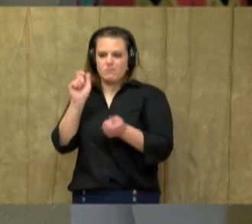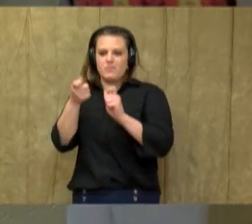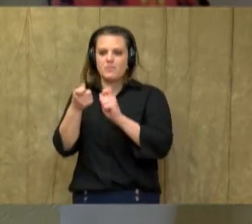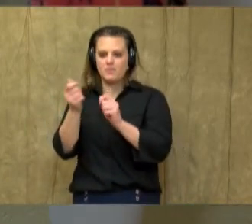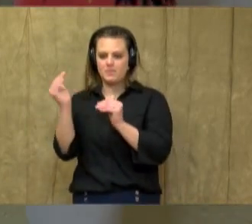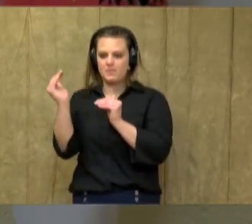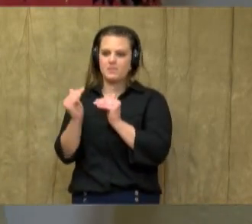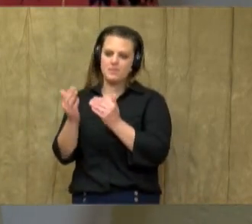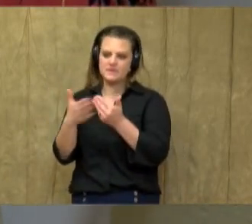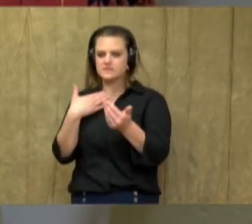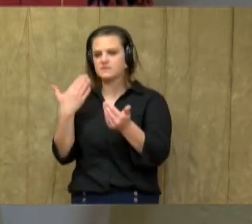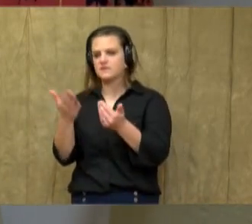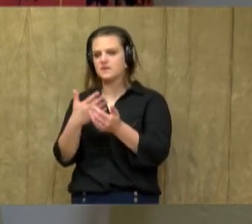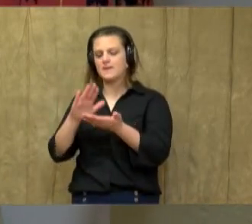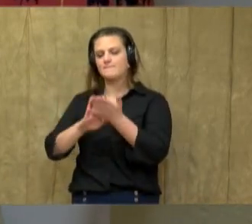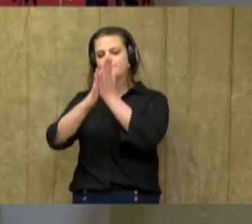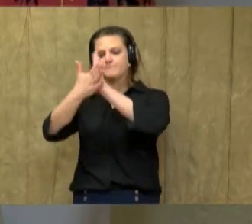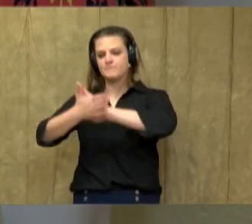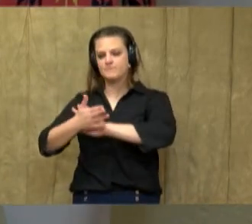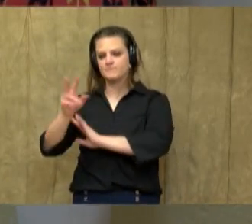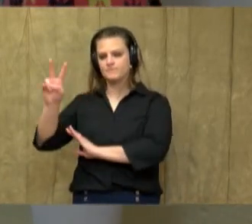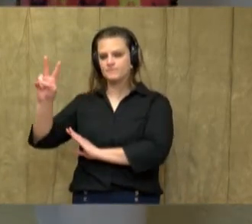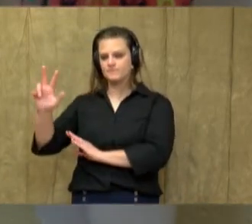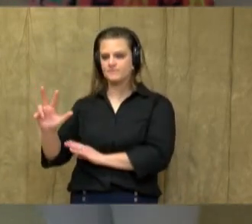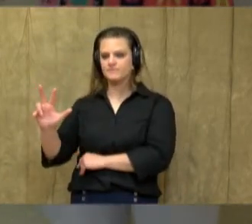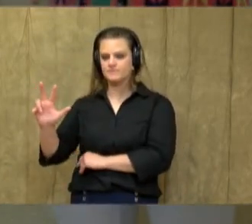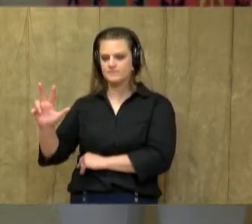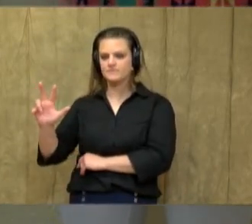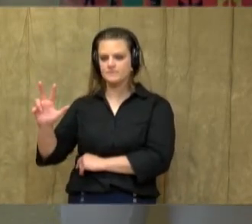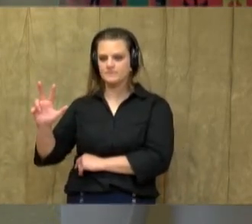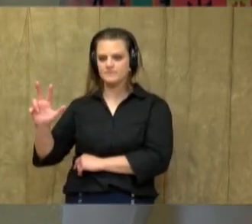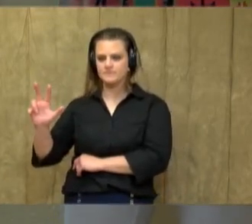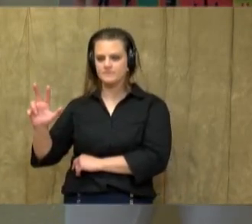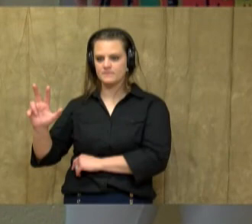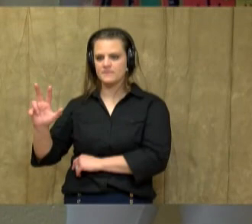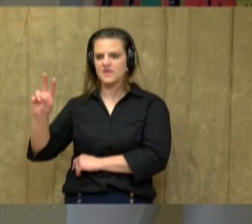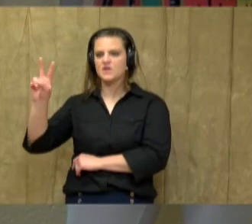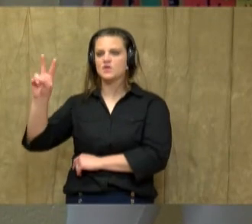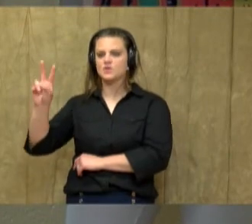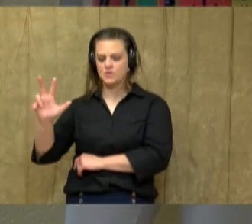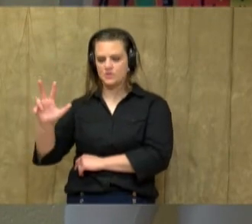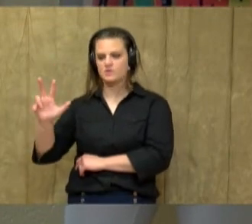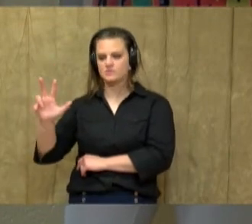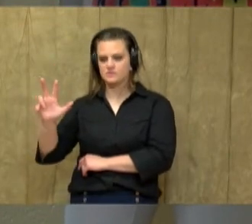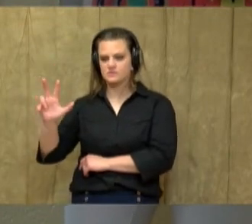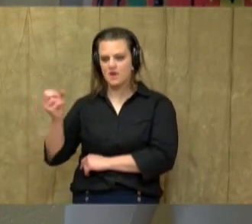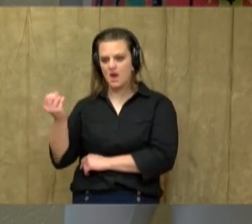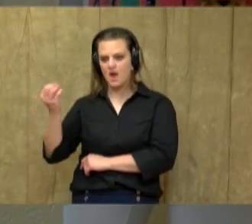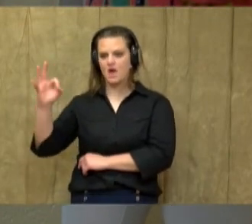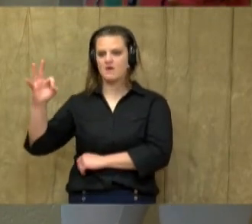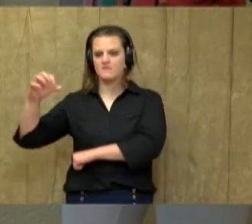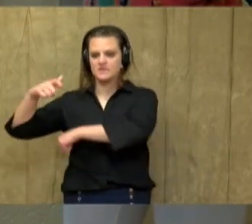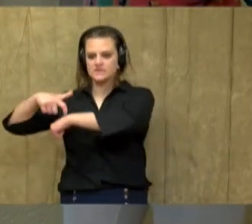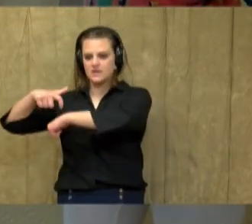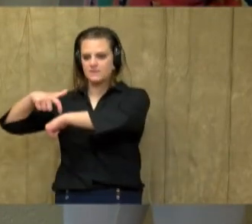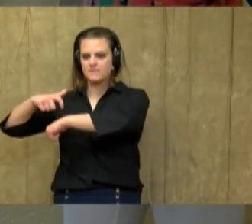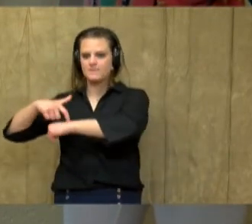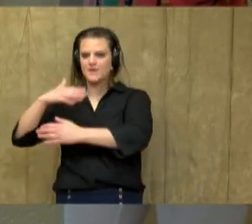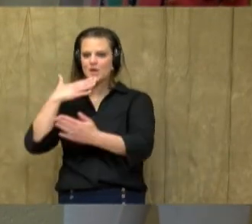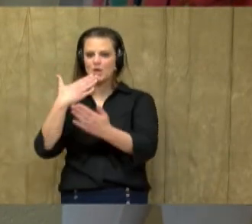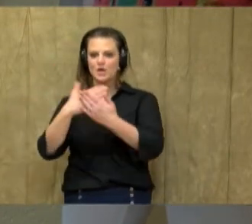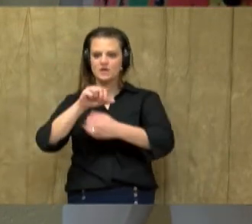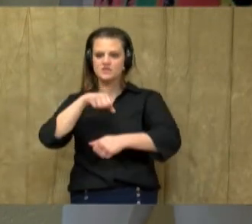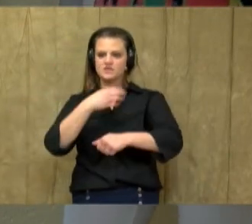as possible, it would become 2/3. 2/3 of the time. Good